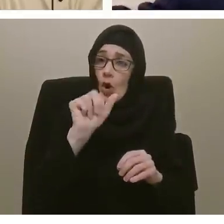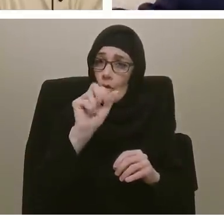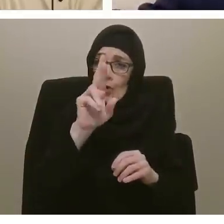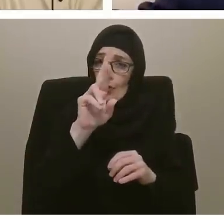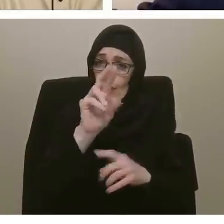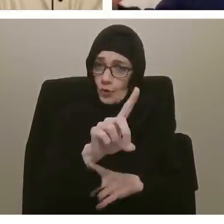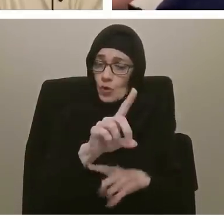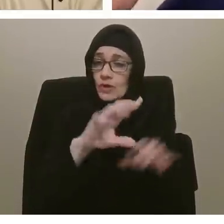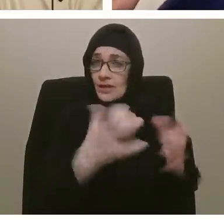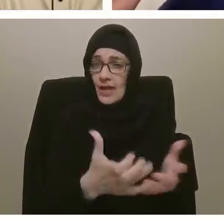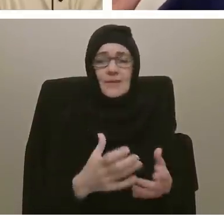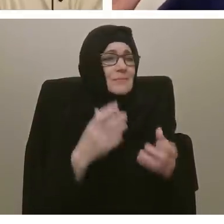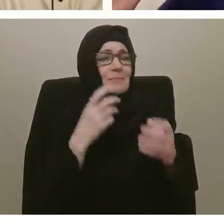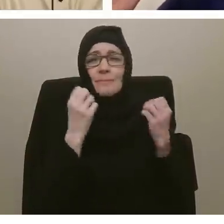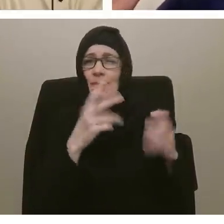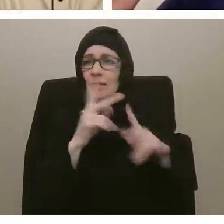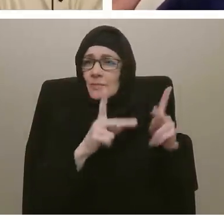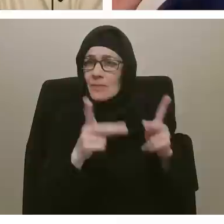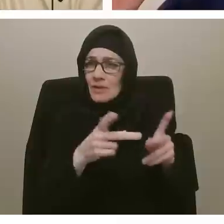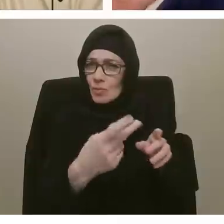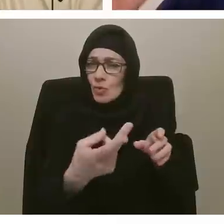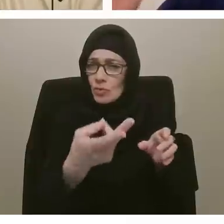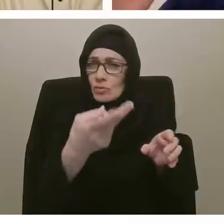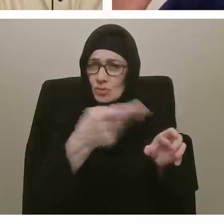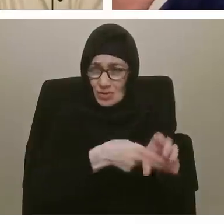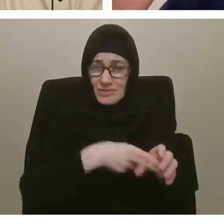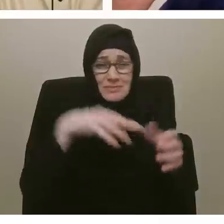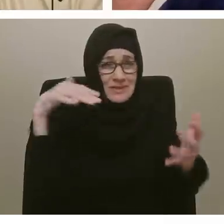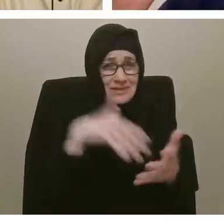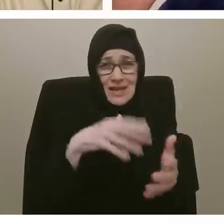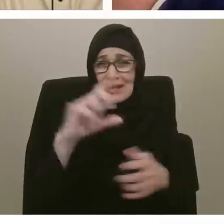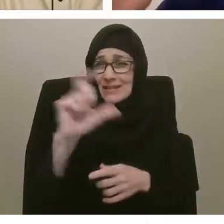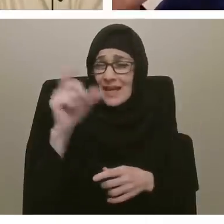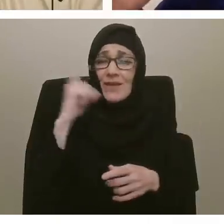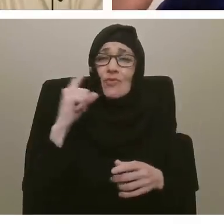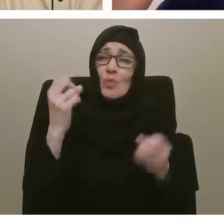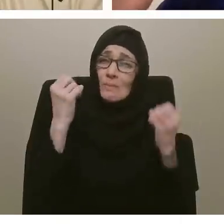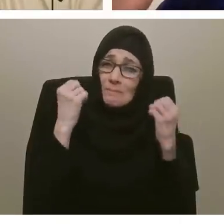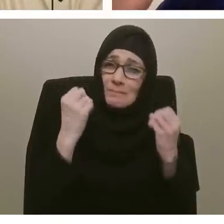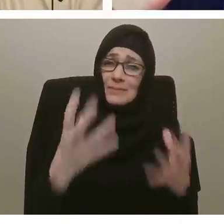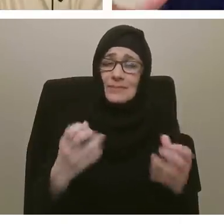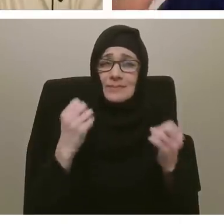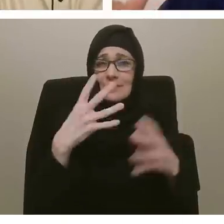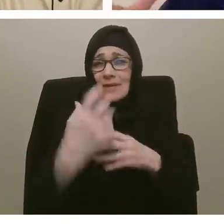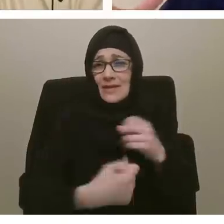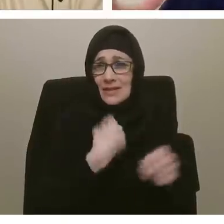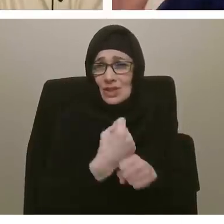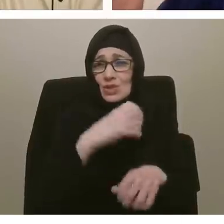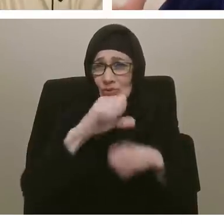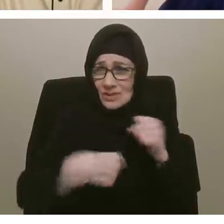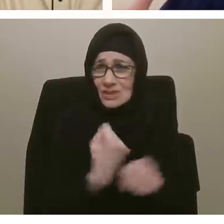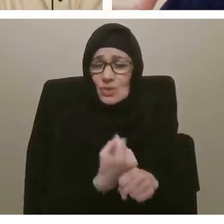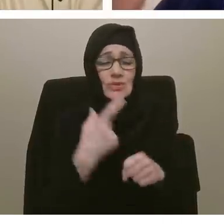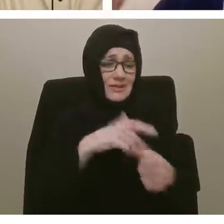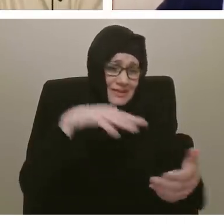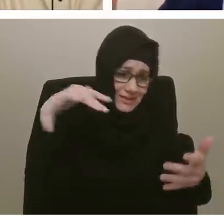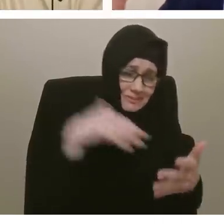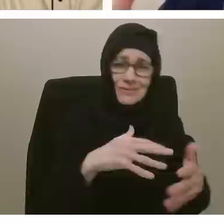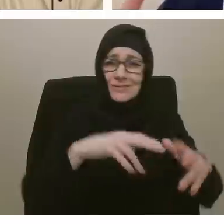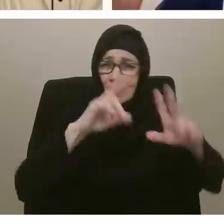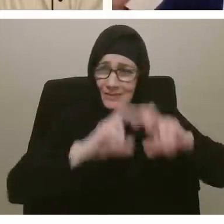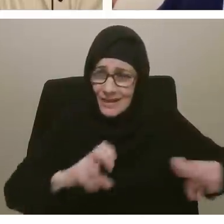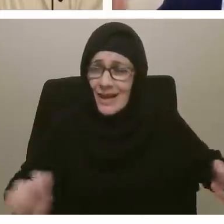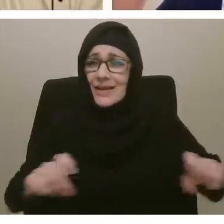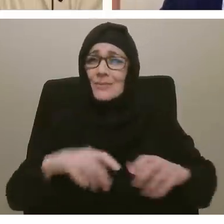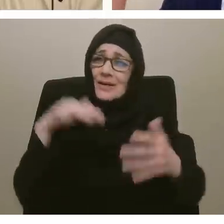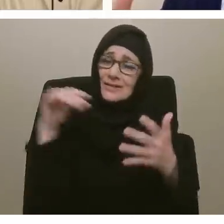have studied Islam for decades, right? For decades. And they critically analyze and they assess and they study fiqh and law and philosophy